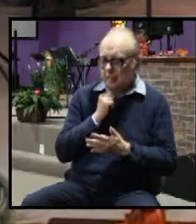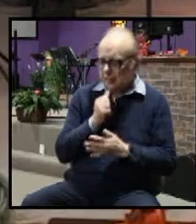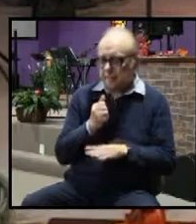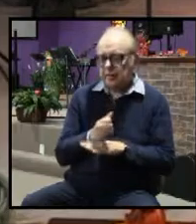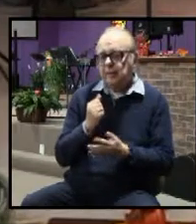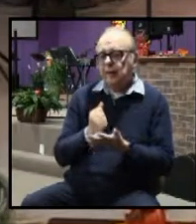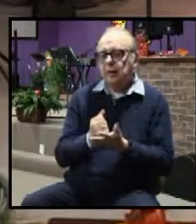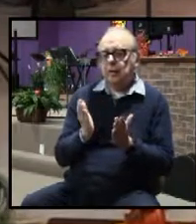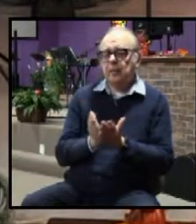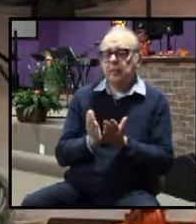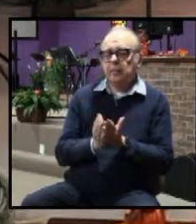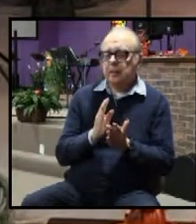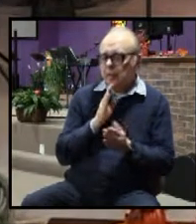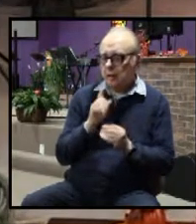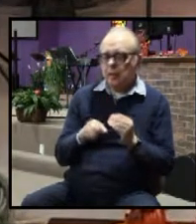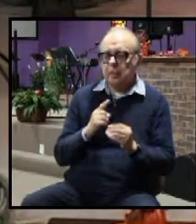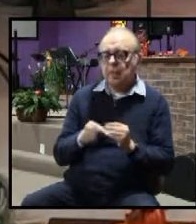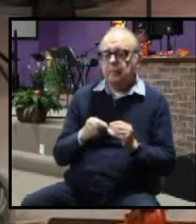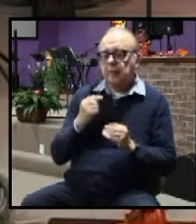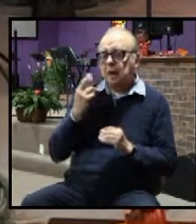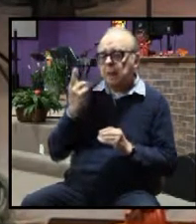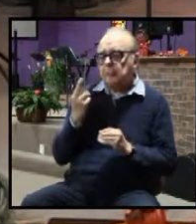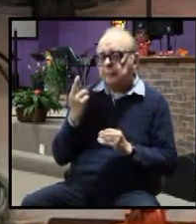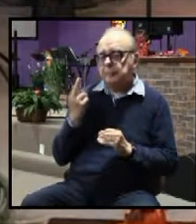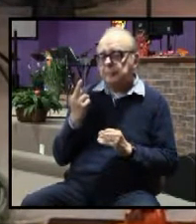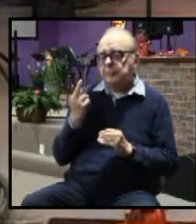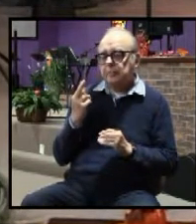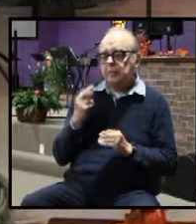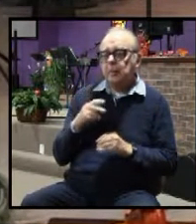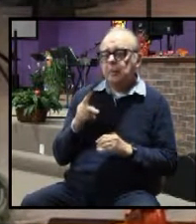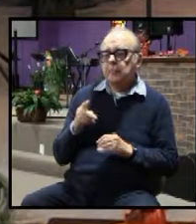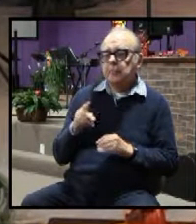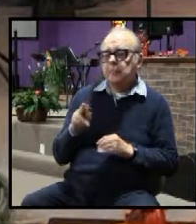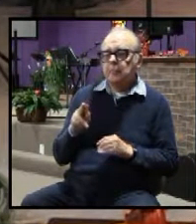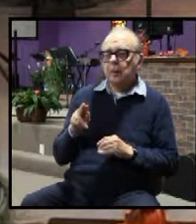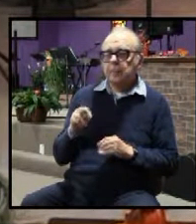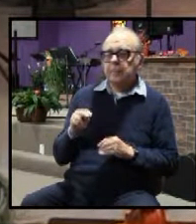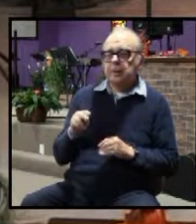not any self-help books that talks about purpose. Okay?